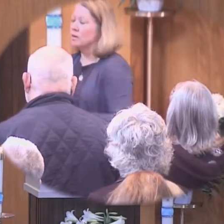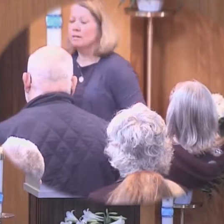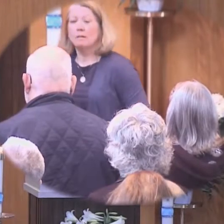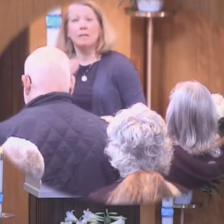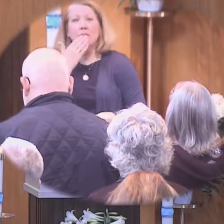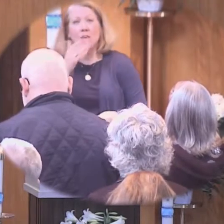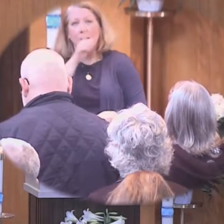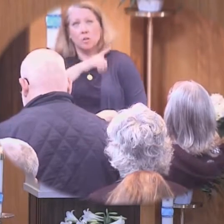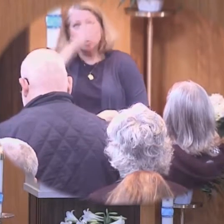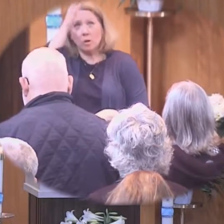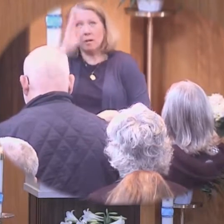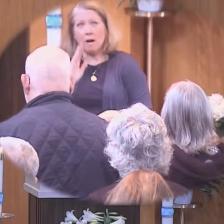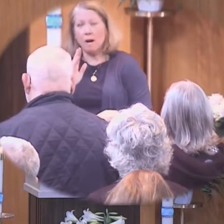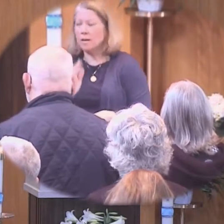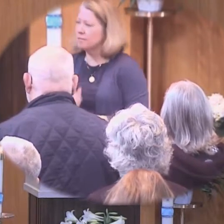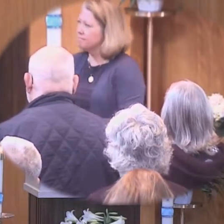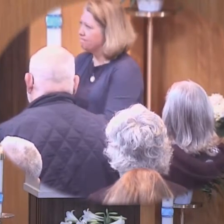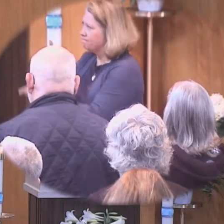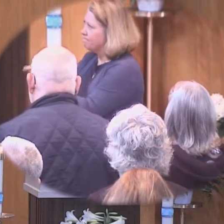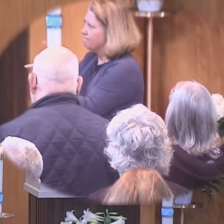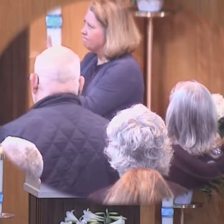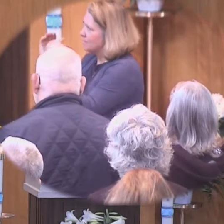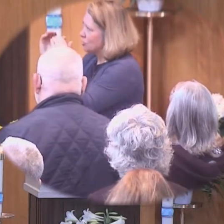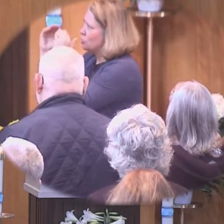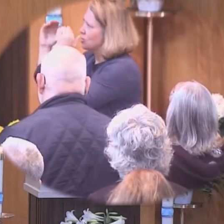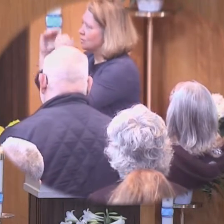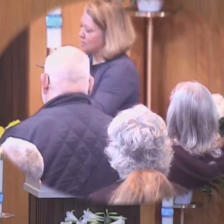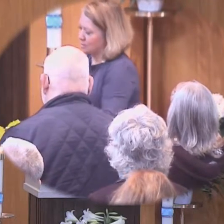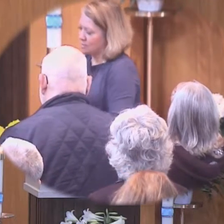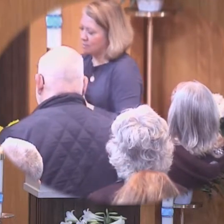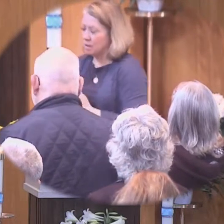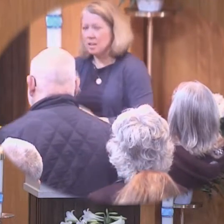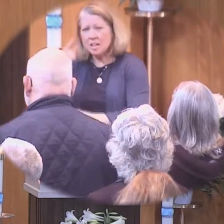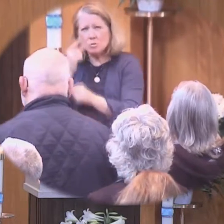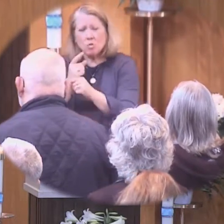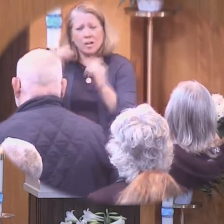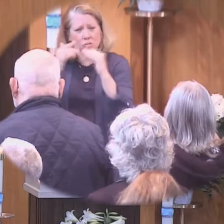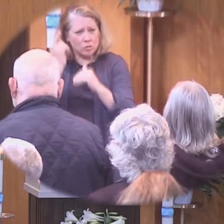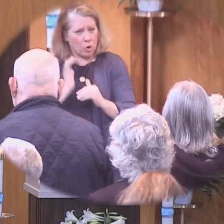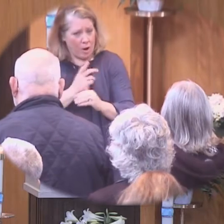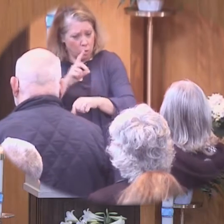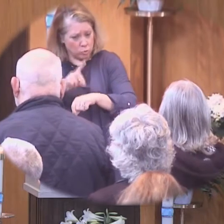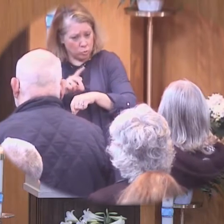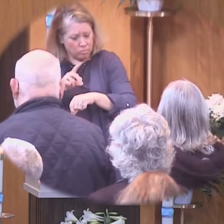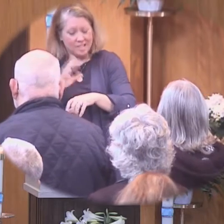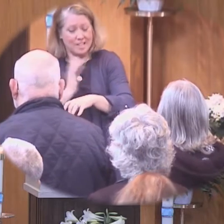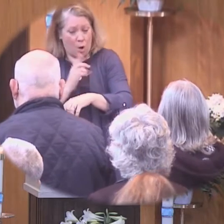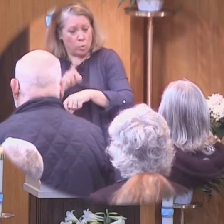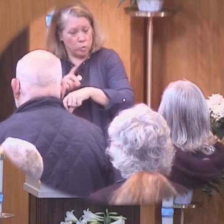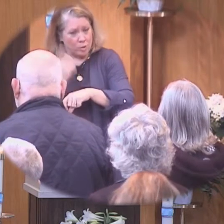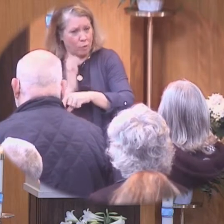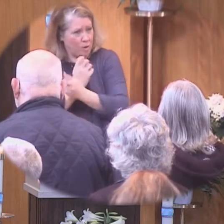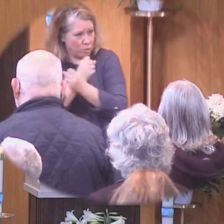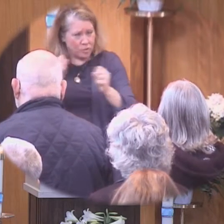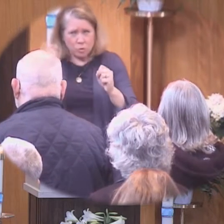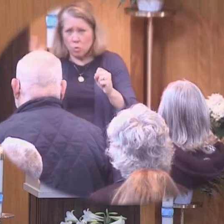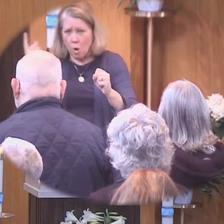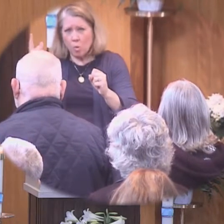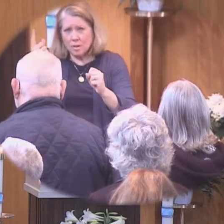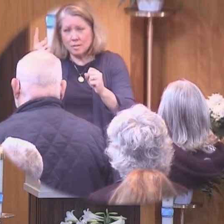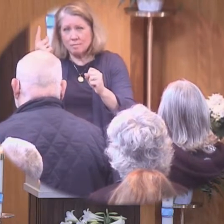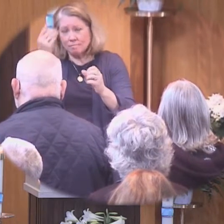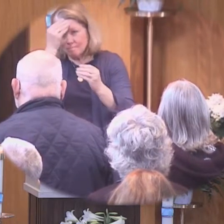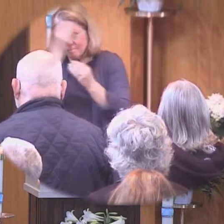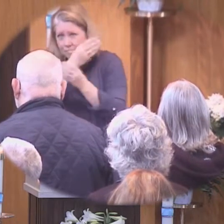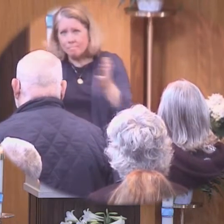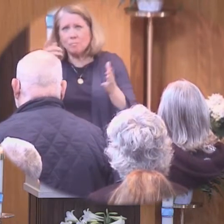God. It is truly right and just, our duty and our salvation at all times, to acclaim you, O Lord.